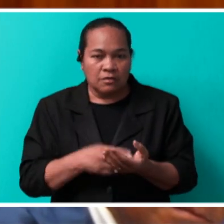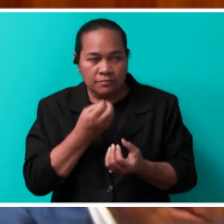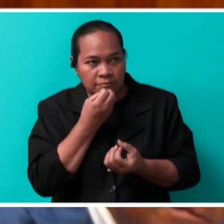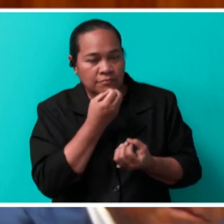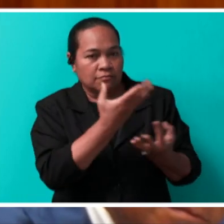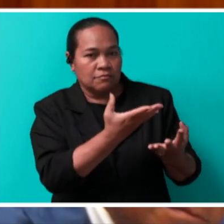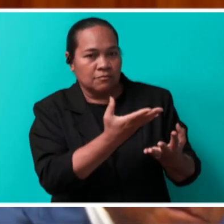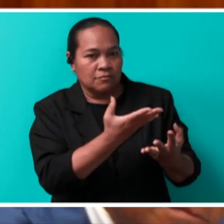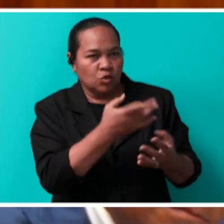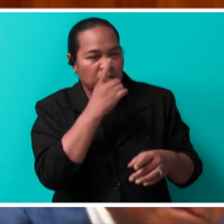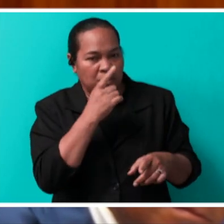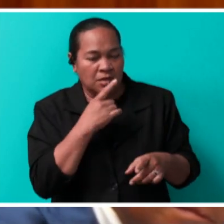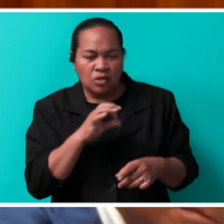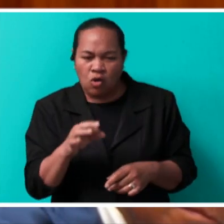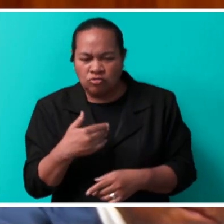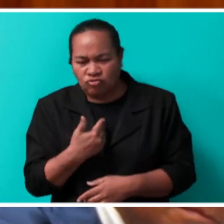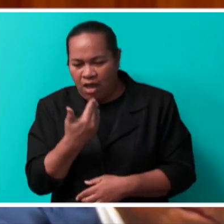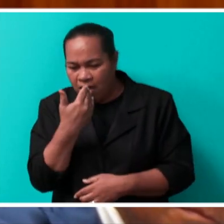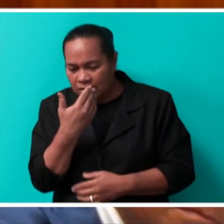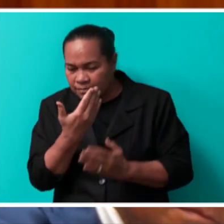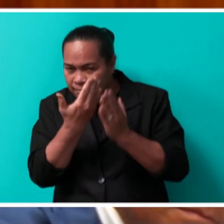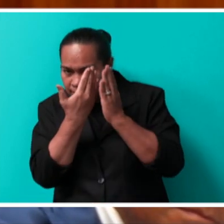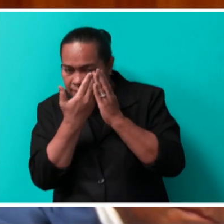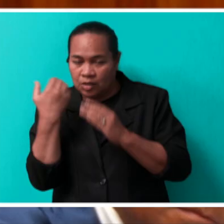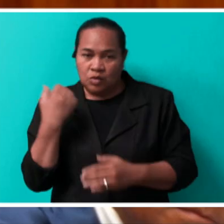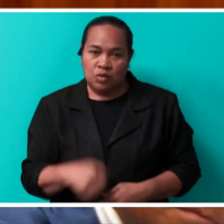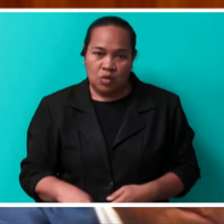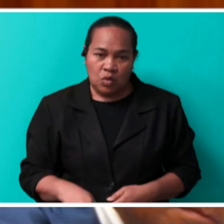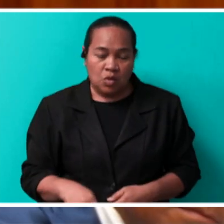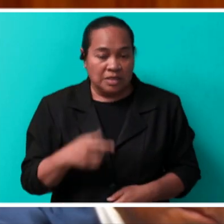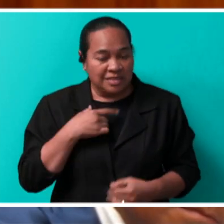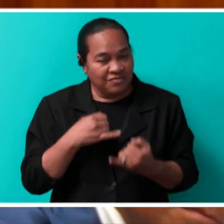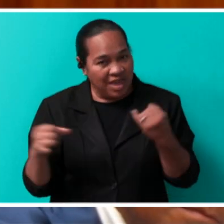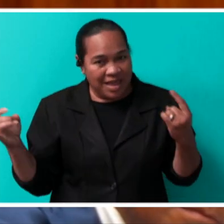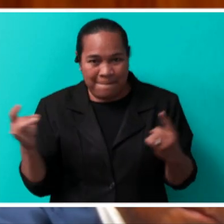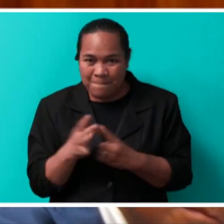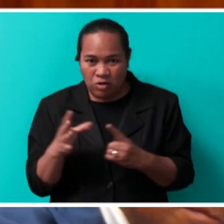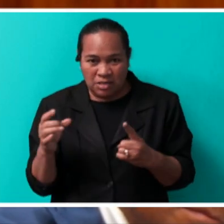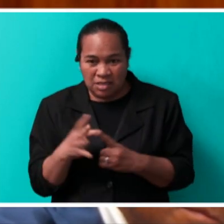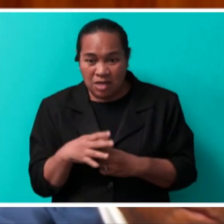authorities and do not shy away, because it is very, very important that such